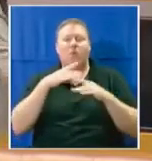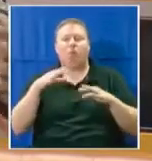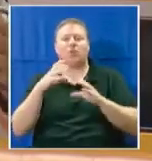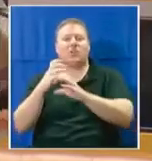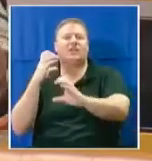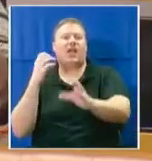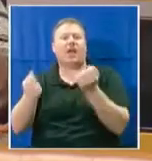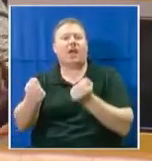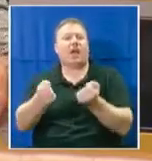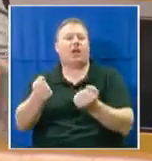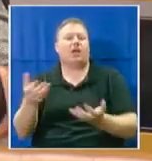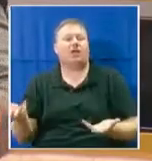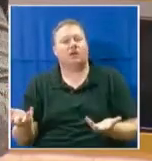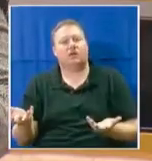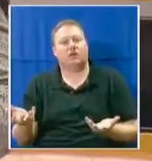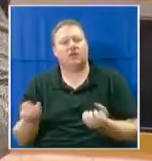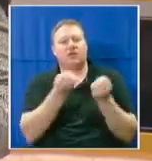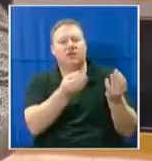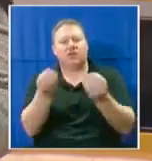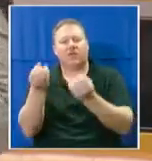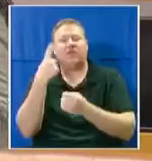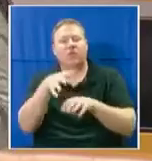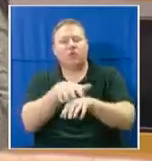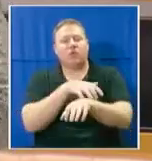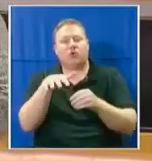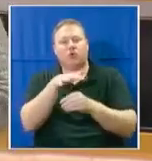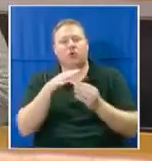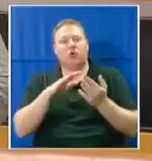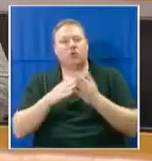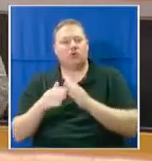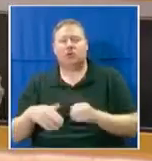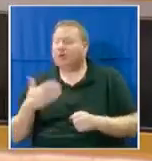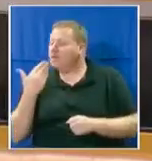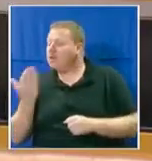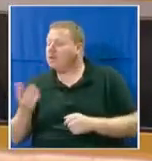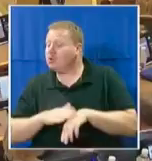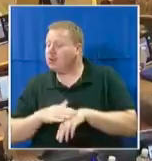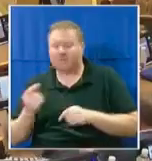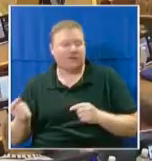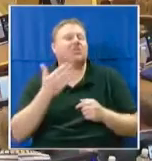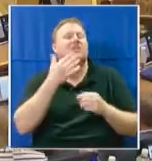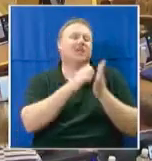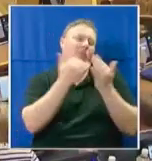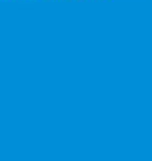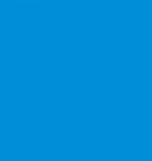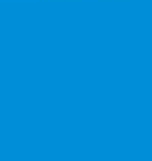was delivered with tankers to the rural community. Thank so you. there are lots of examples like that. Thank you. Thank